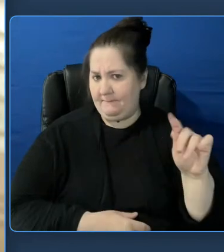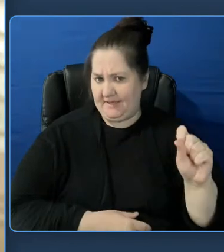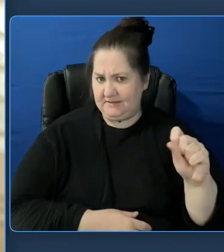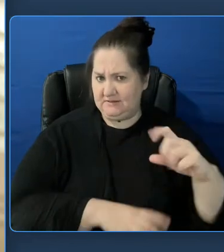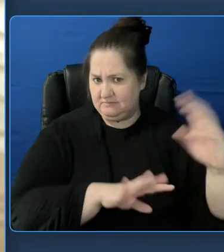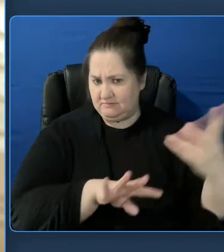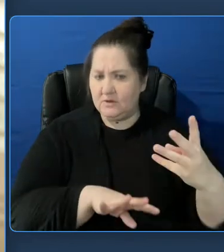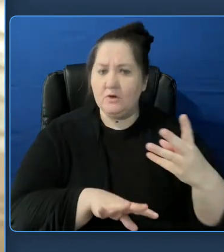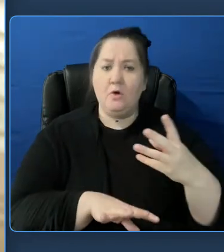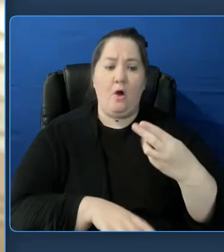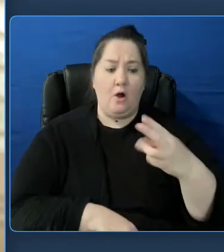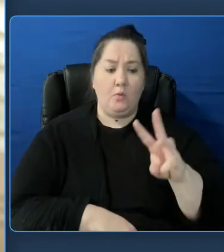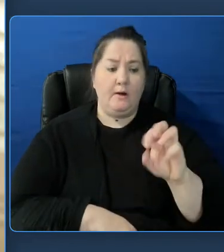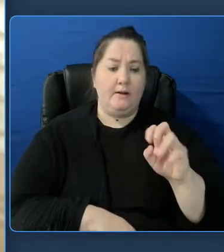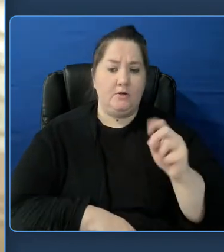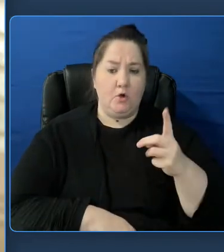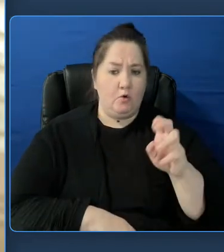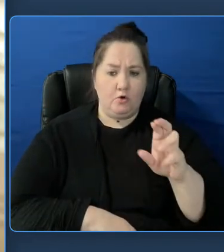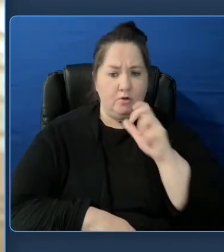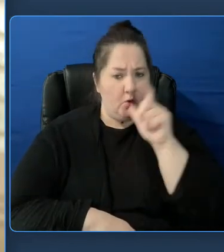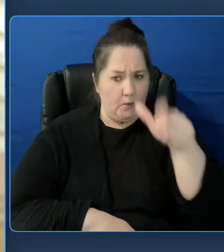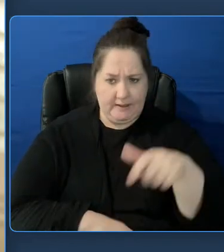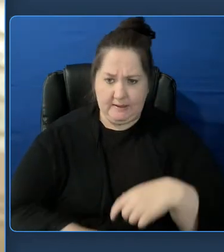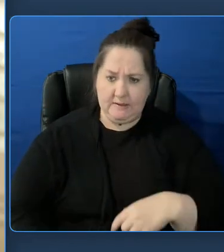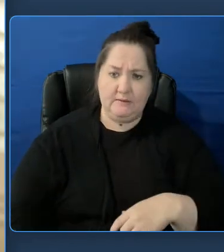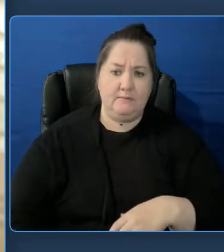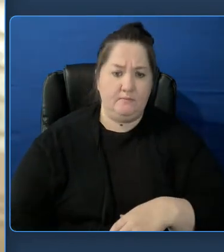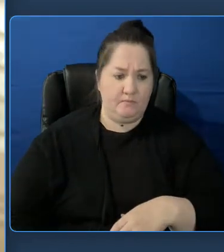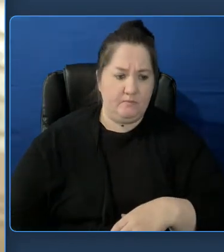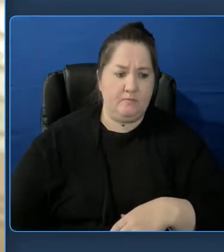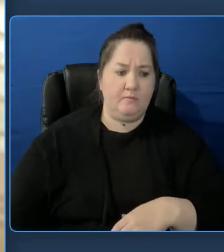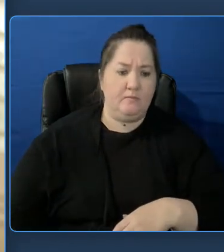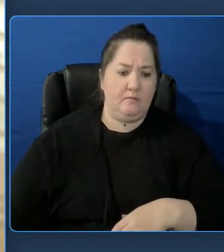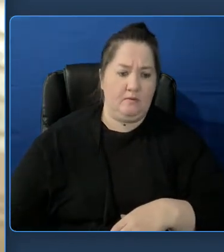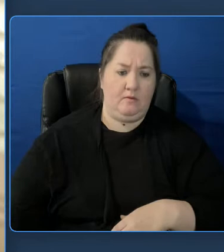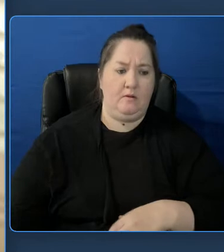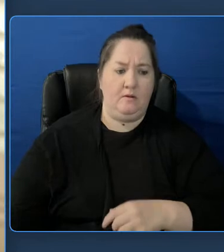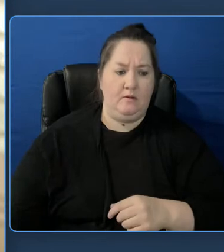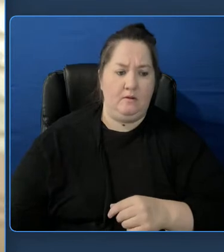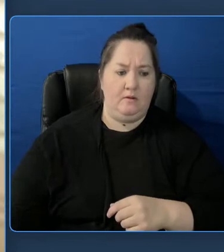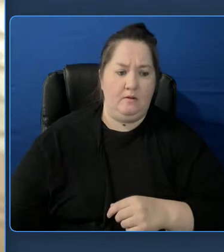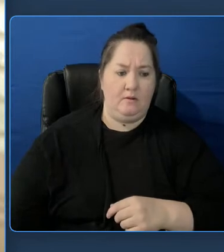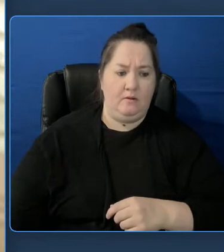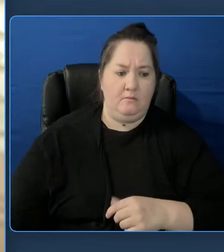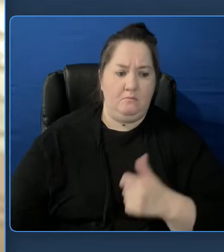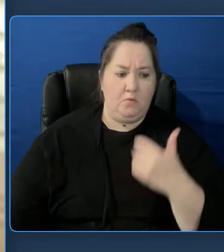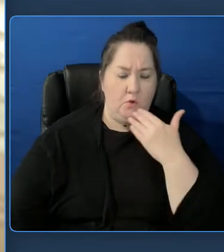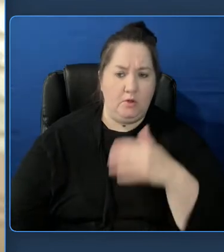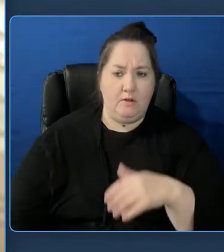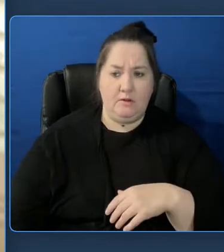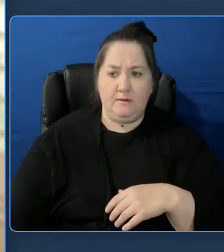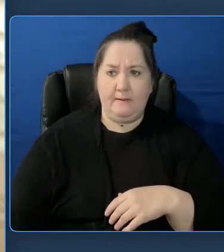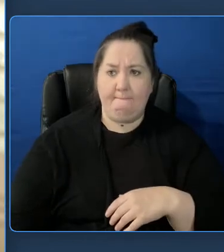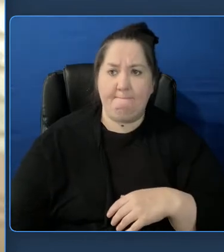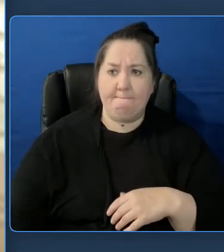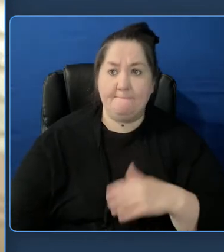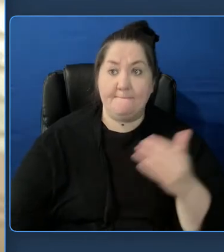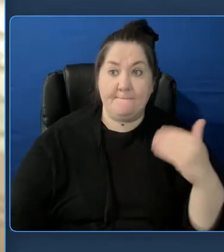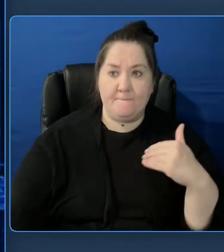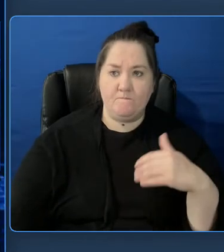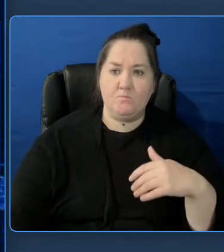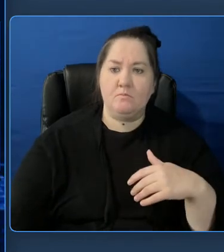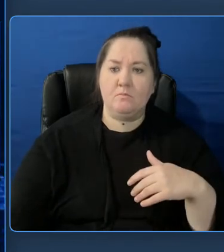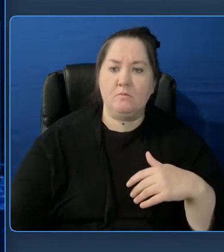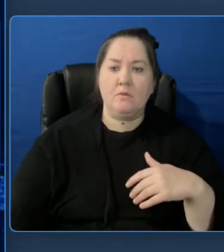a hardware encoder for that. Very good. Next